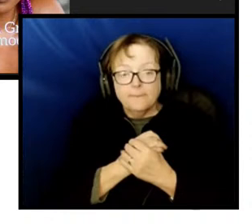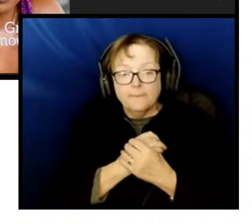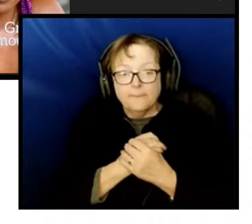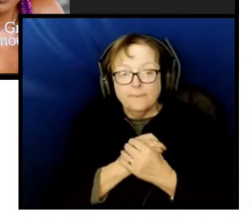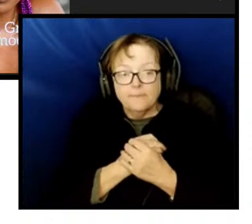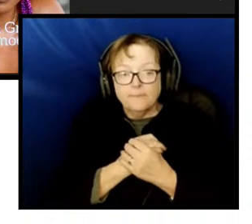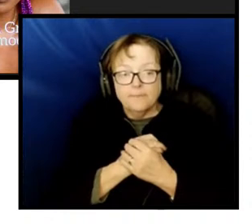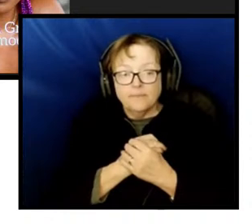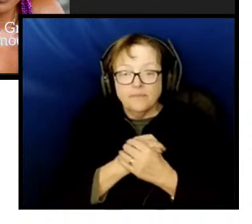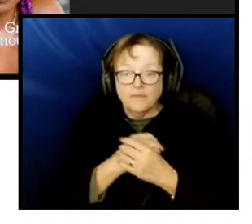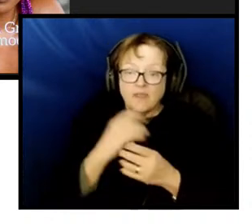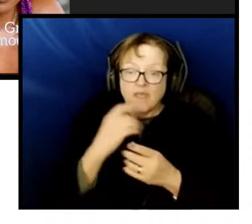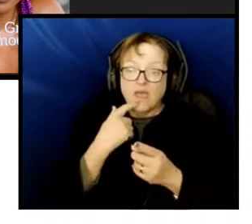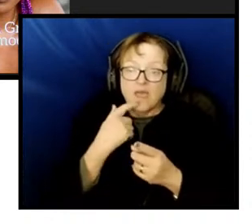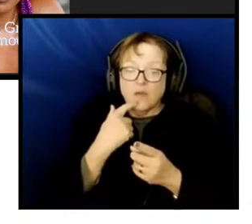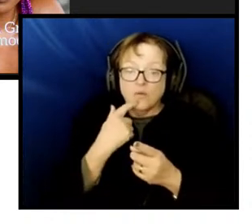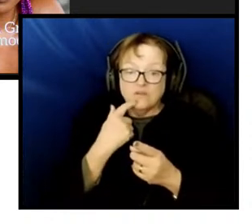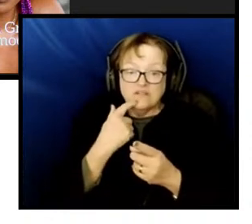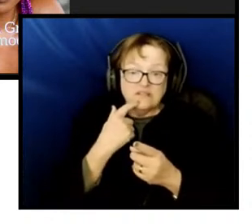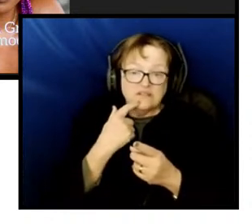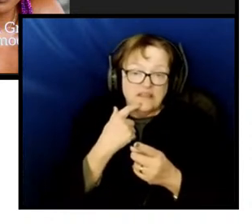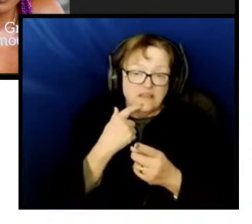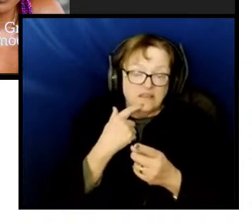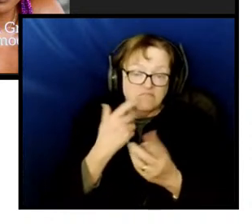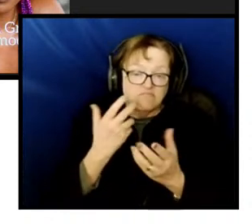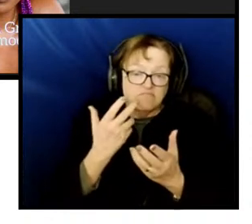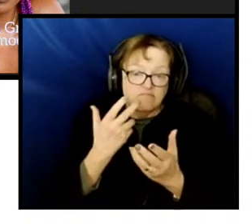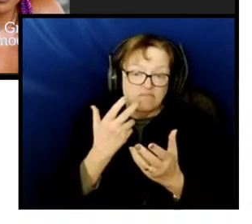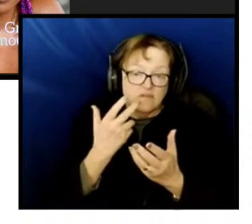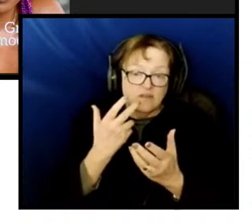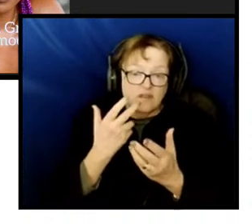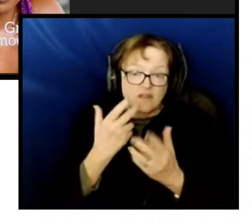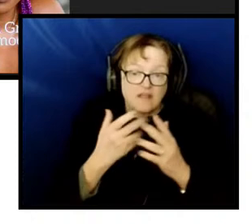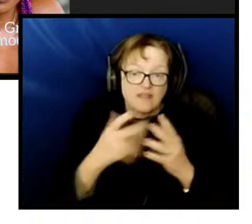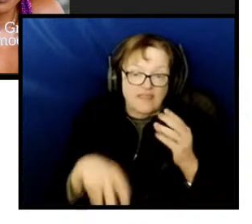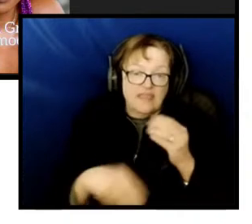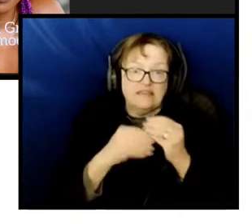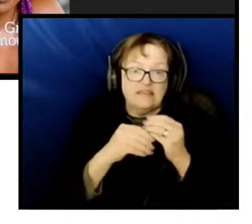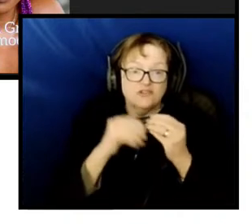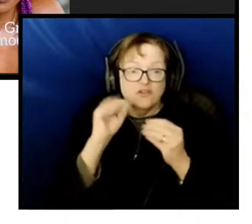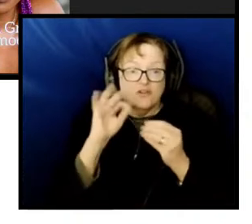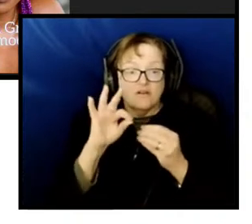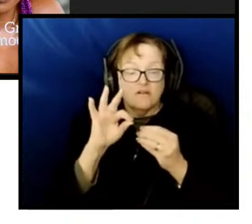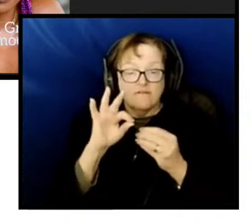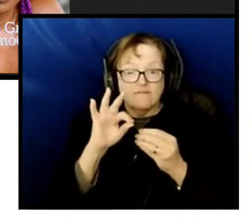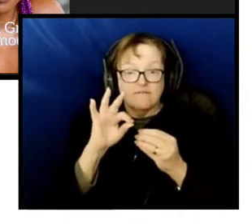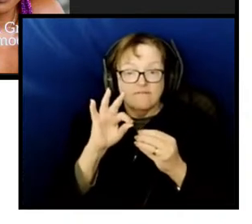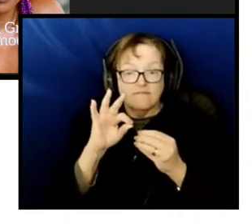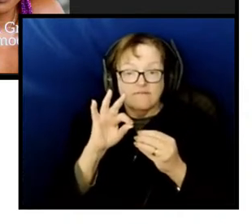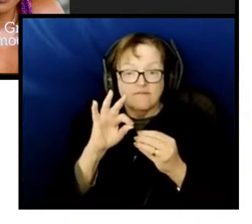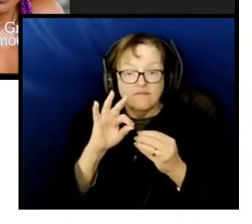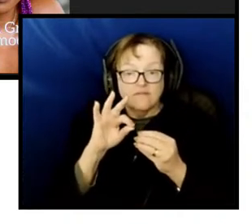I would say having the addition of